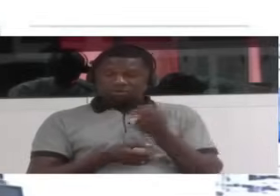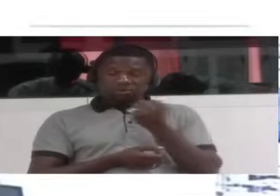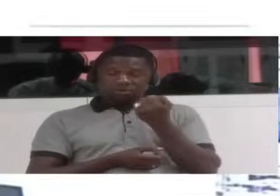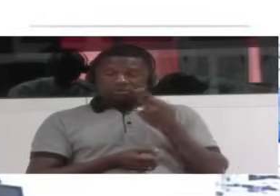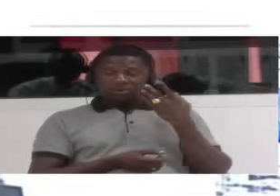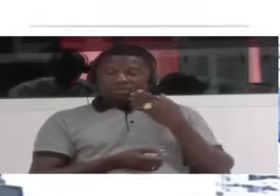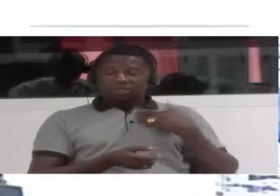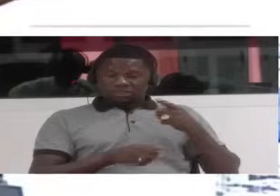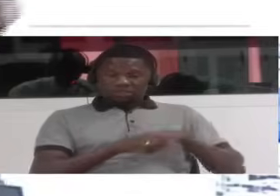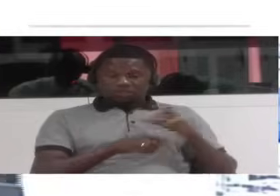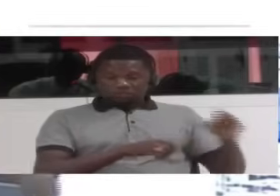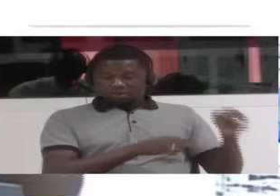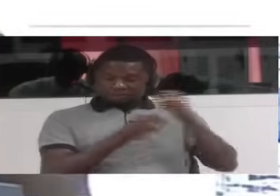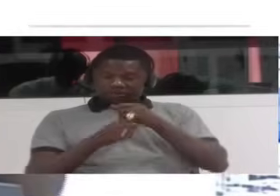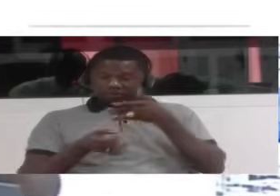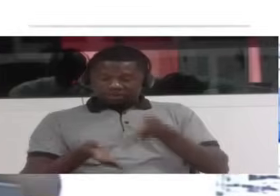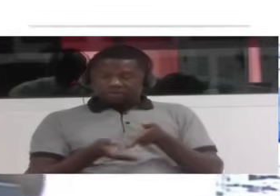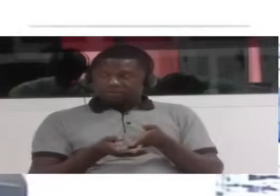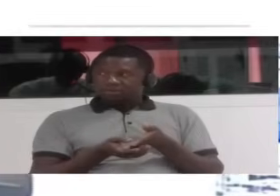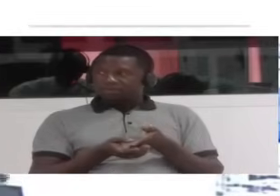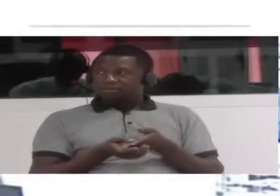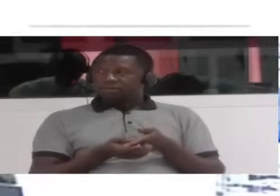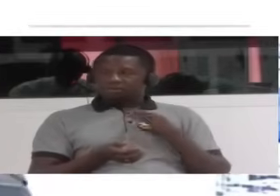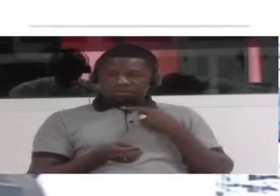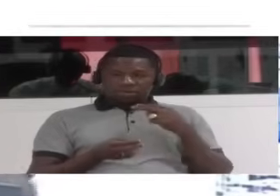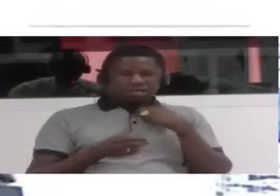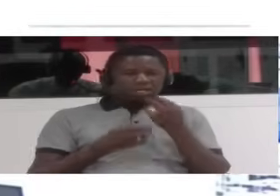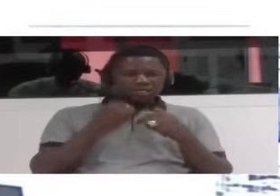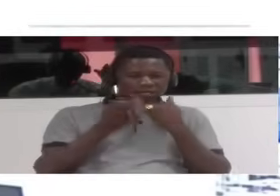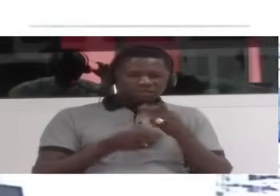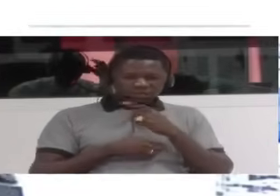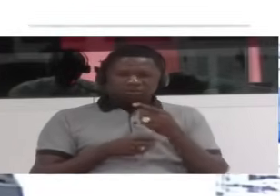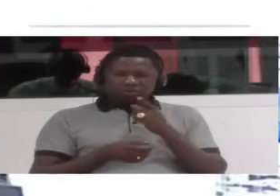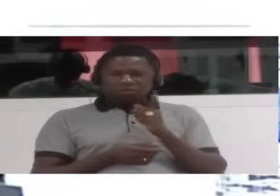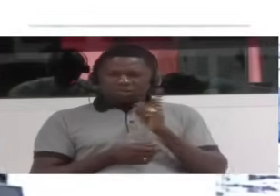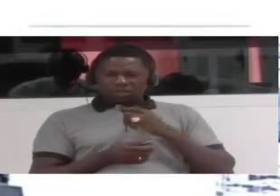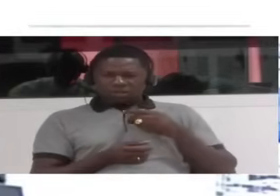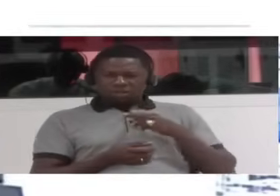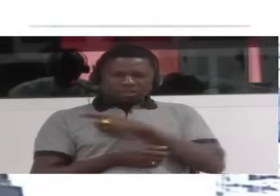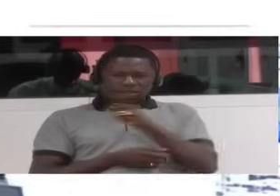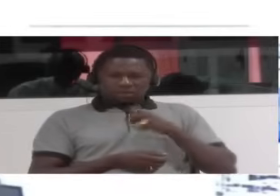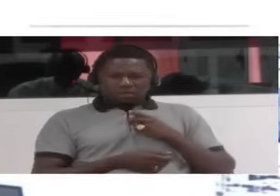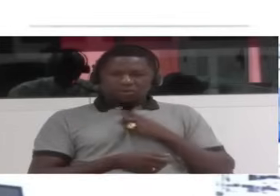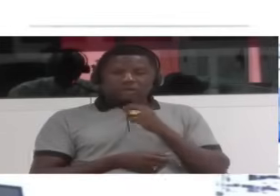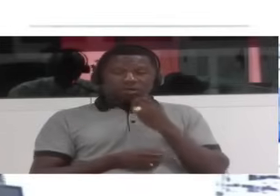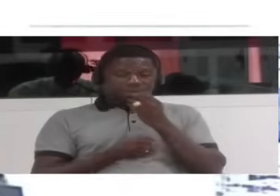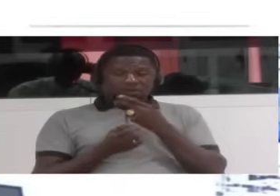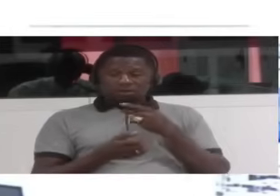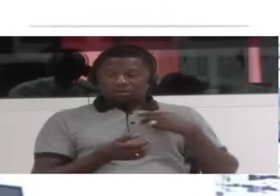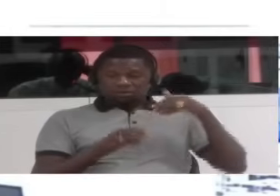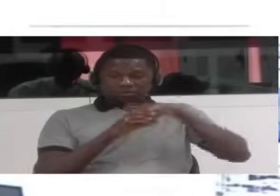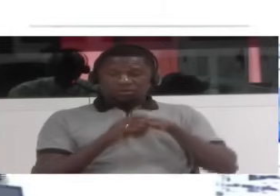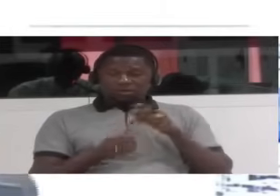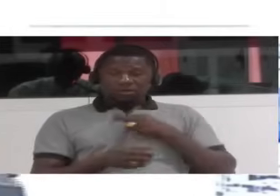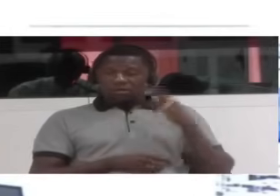Since we picked them from here, I was investigating him, asking him whether they were alleged for, that they